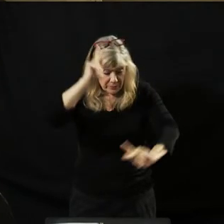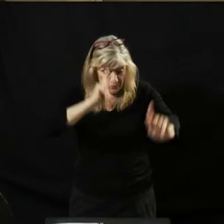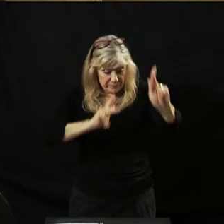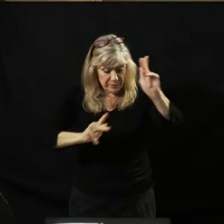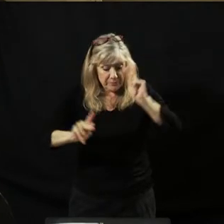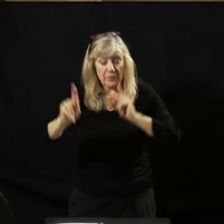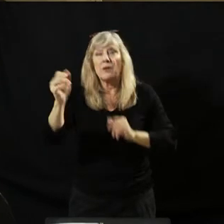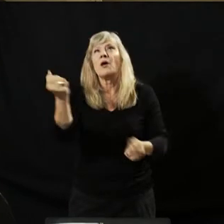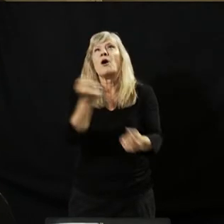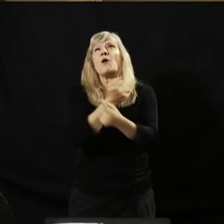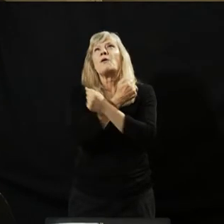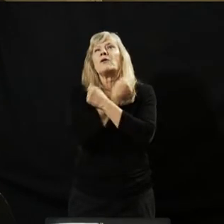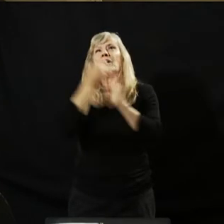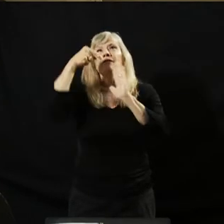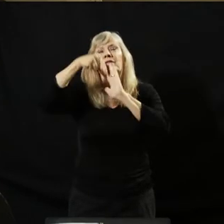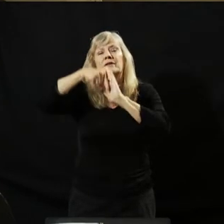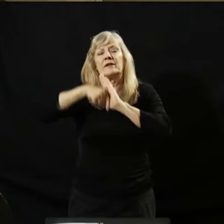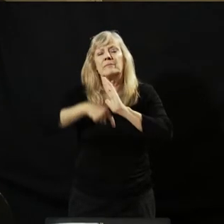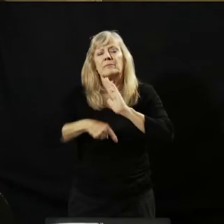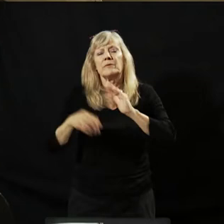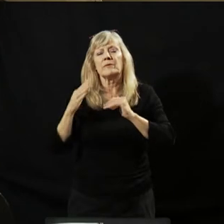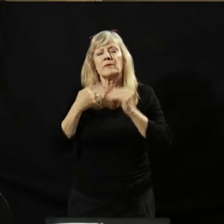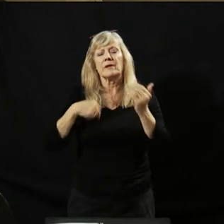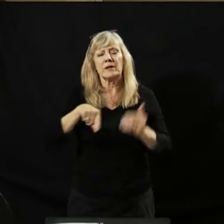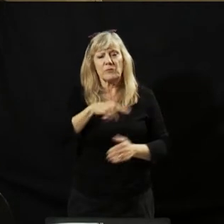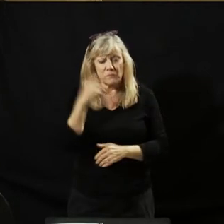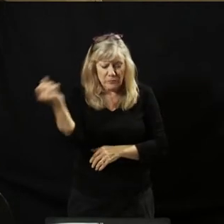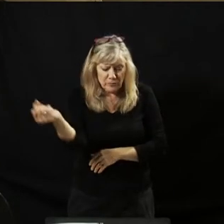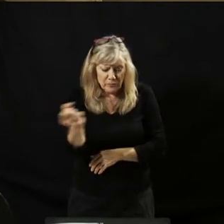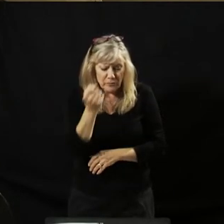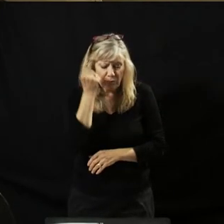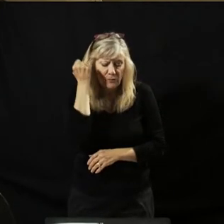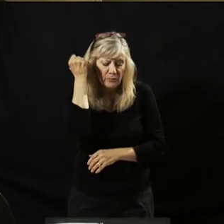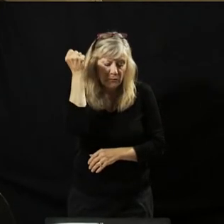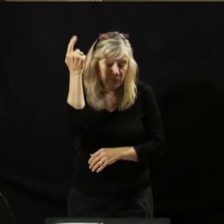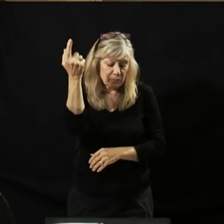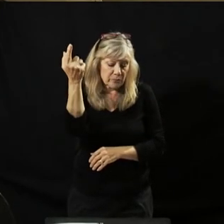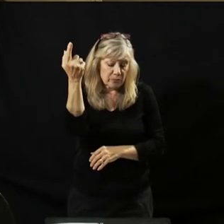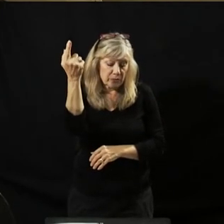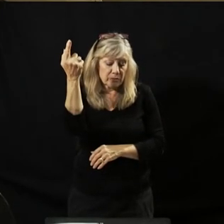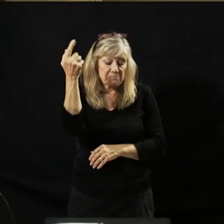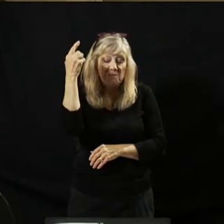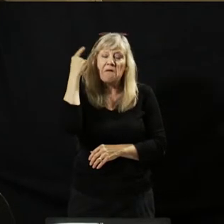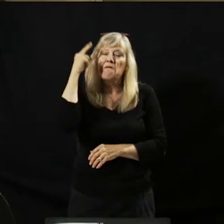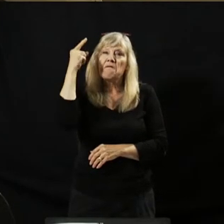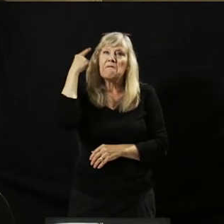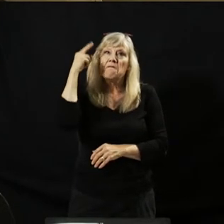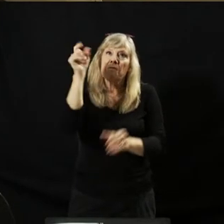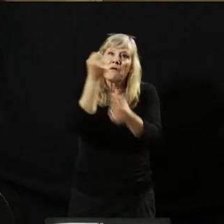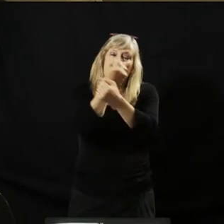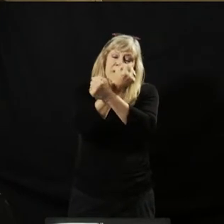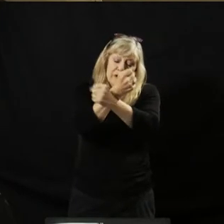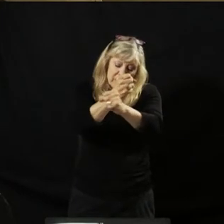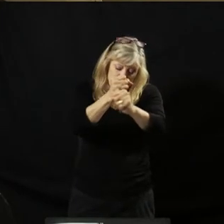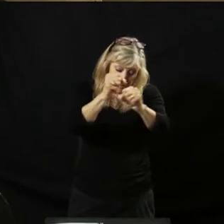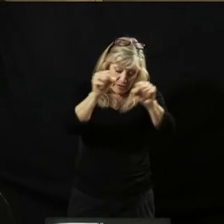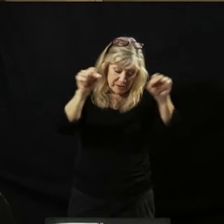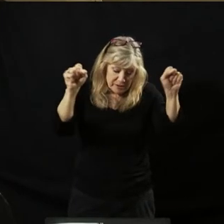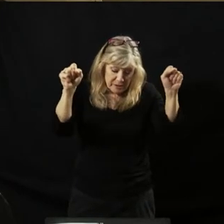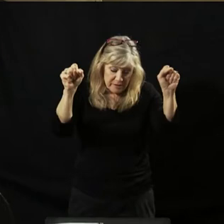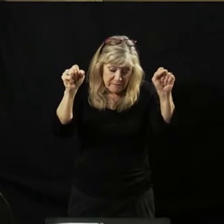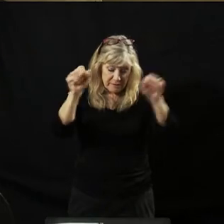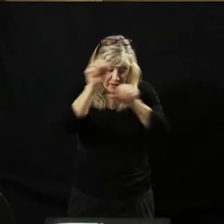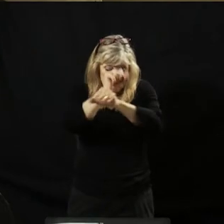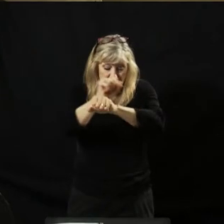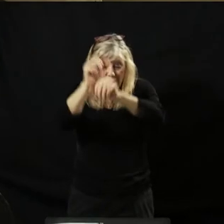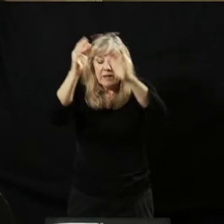charity beyond all telling, to ransom a slave, you